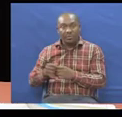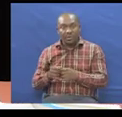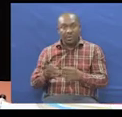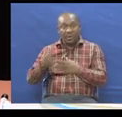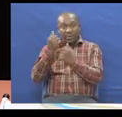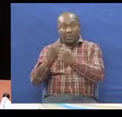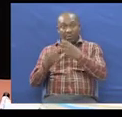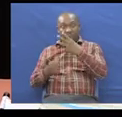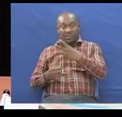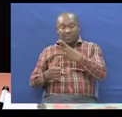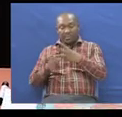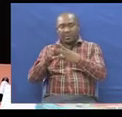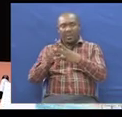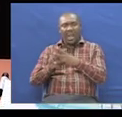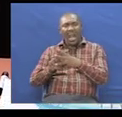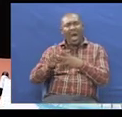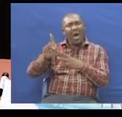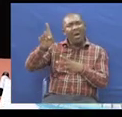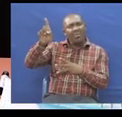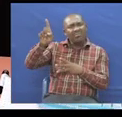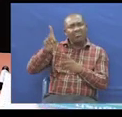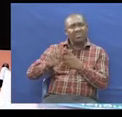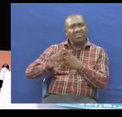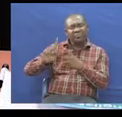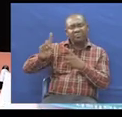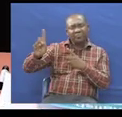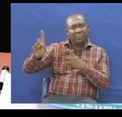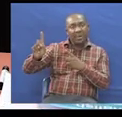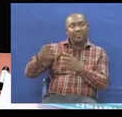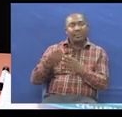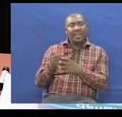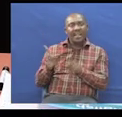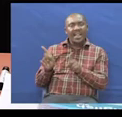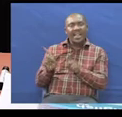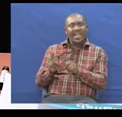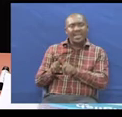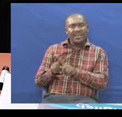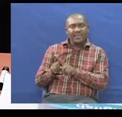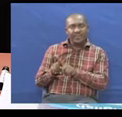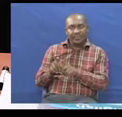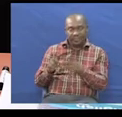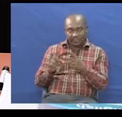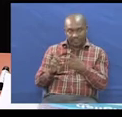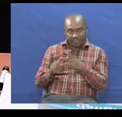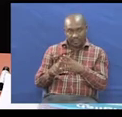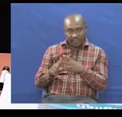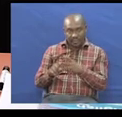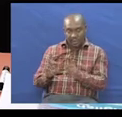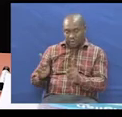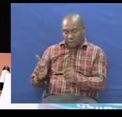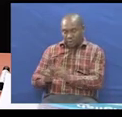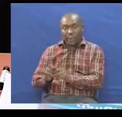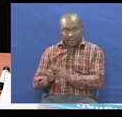there. We have the long arrow here, we have the thinnest arrow there, and